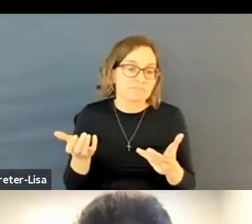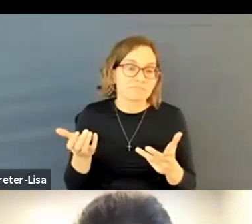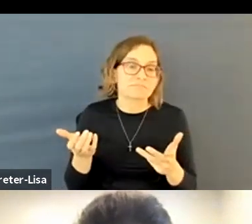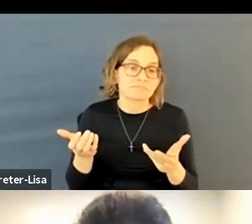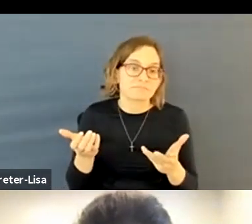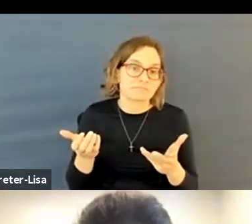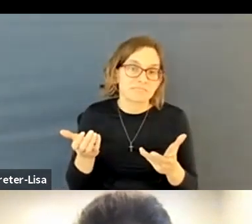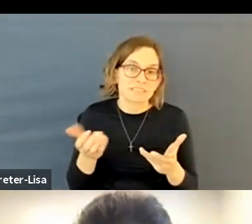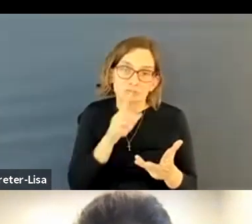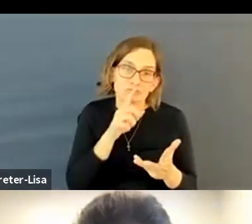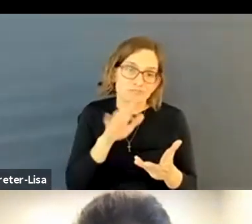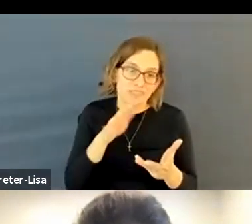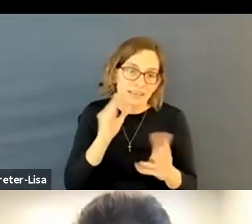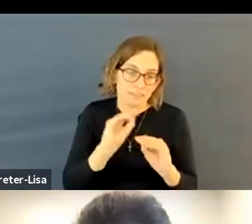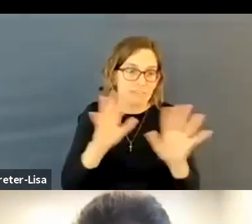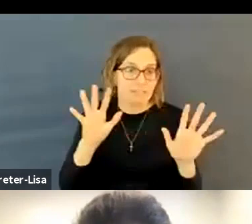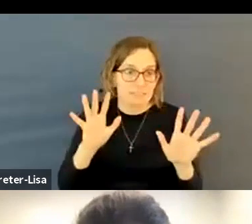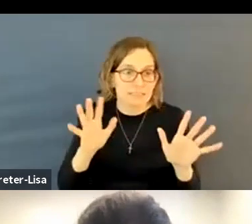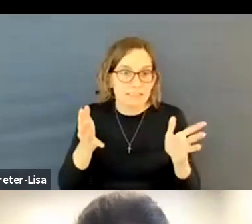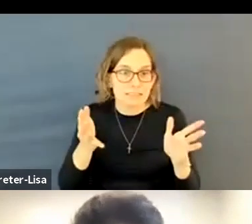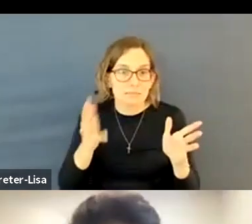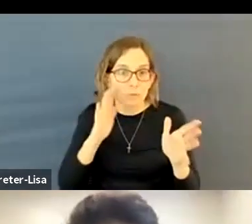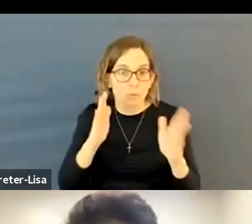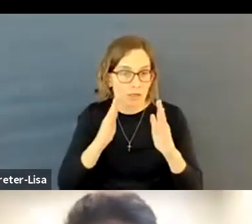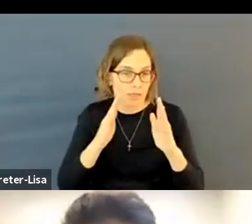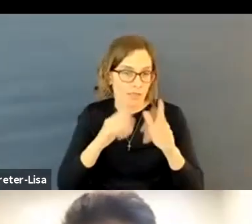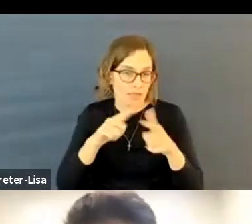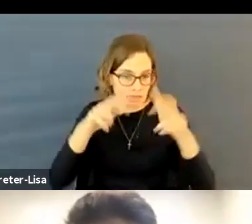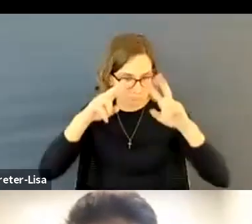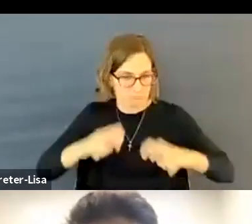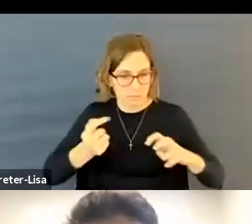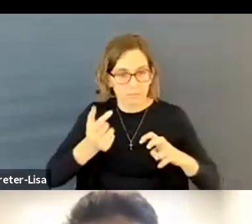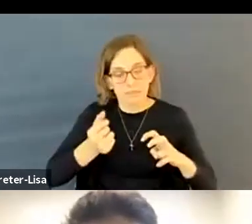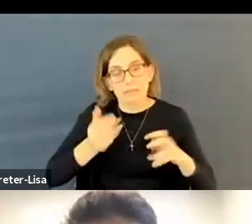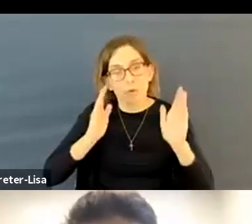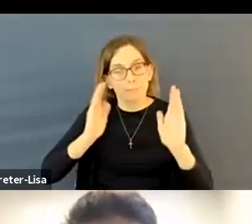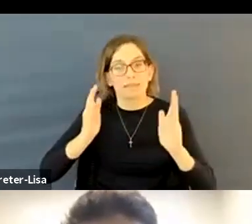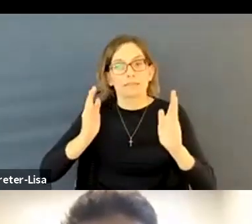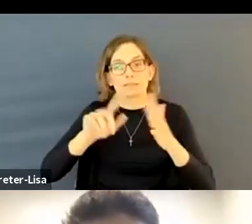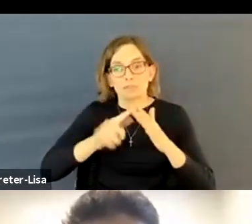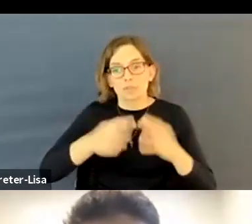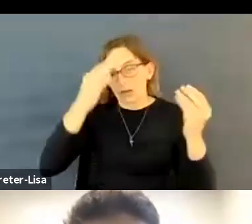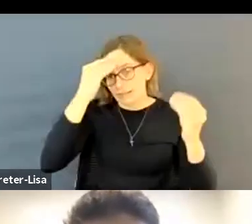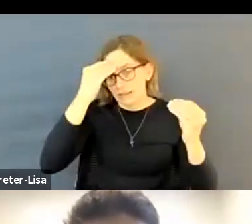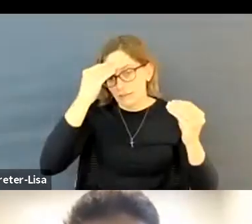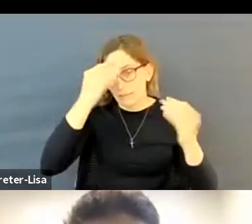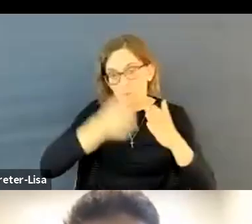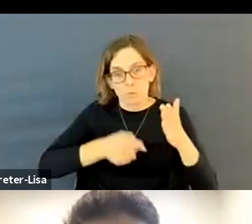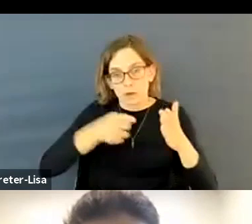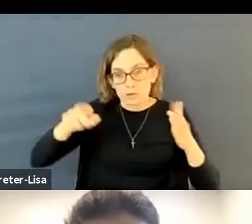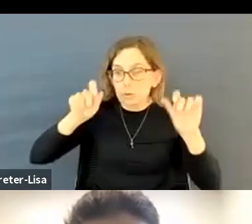I think it's fairly obvious, but we're gonna break it down a little bit. So just pay attention and also start thinking about what you might do or